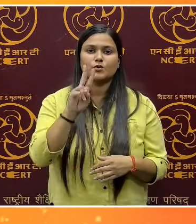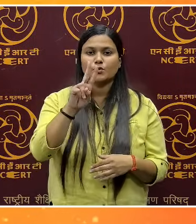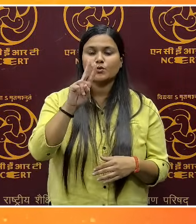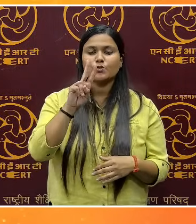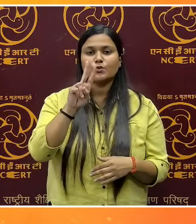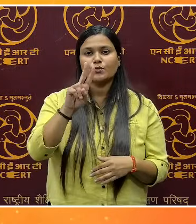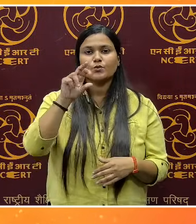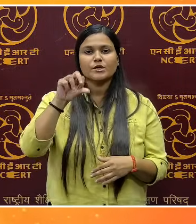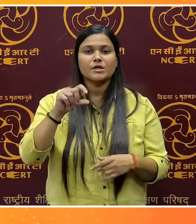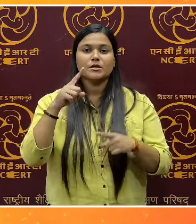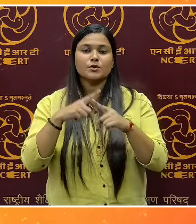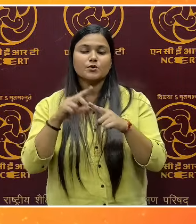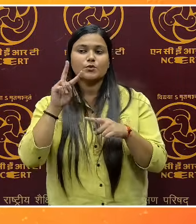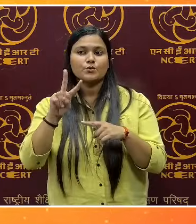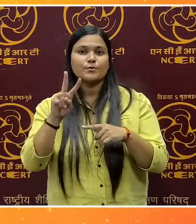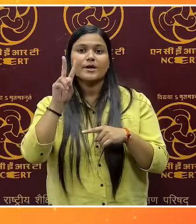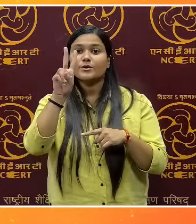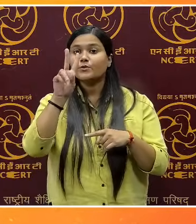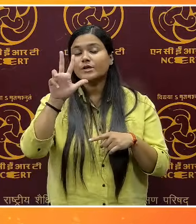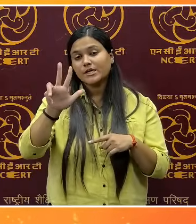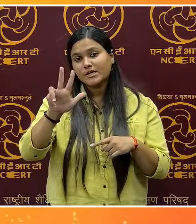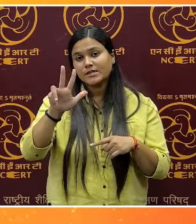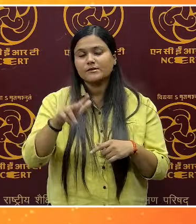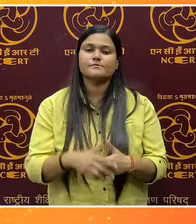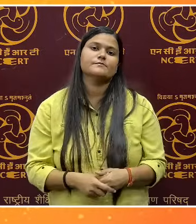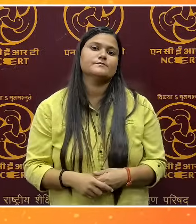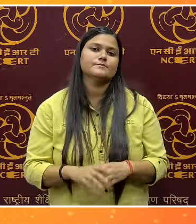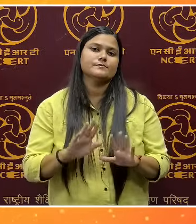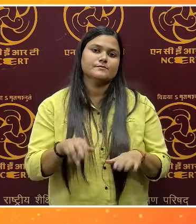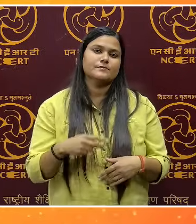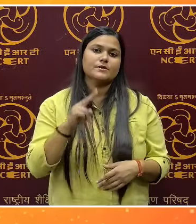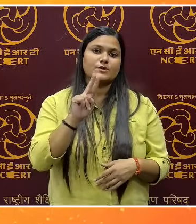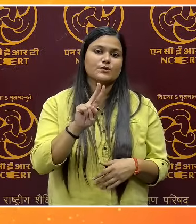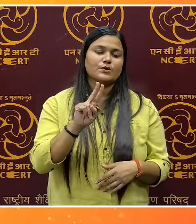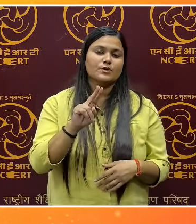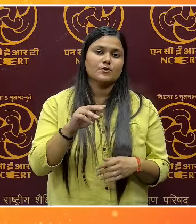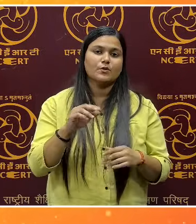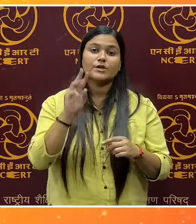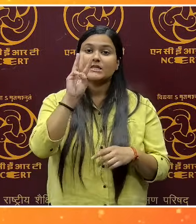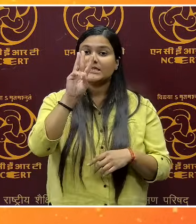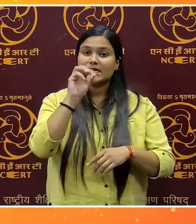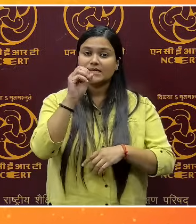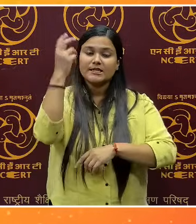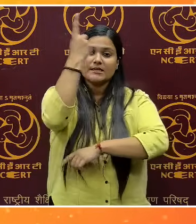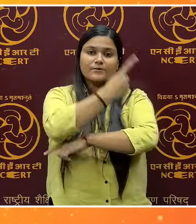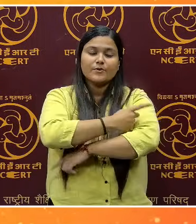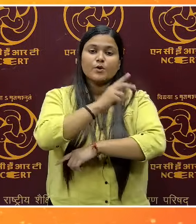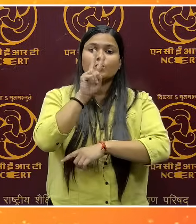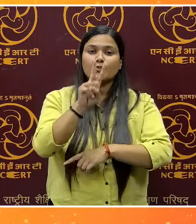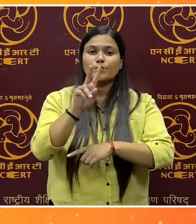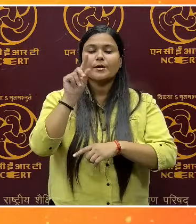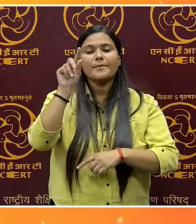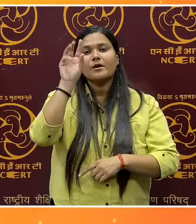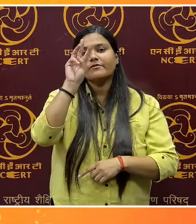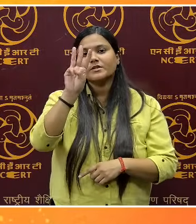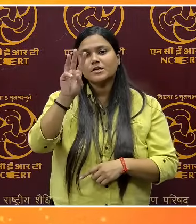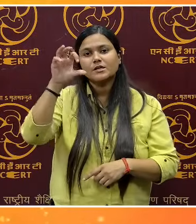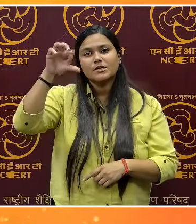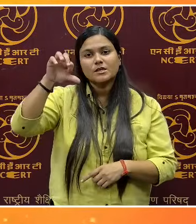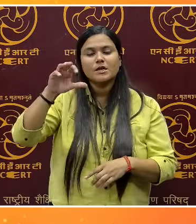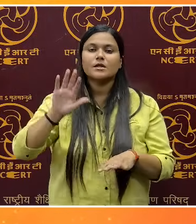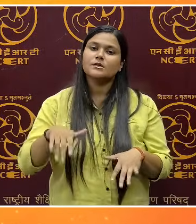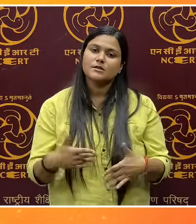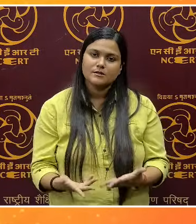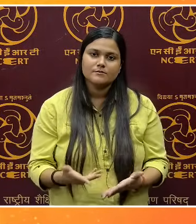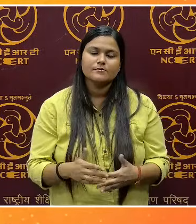power 28. Yes. And on 30th day it will be 2 to the power 29. So number of lotuses when the